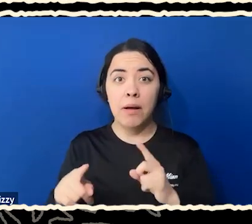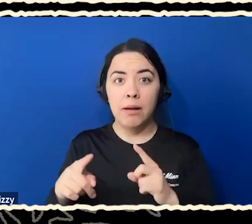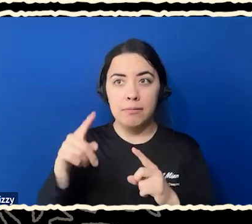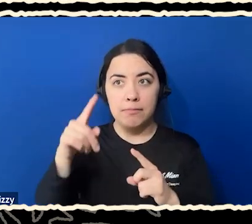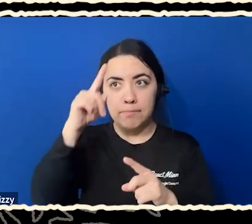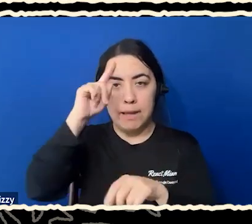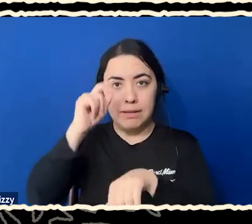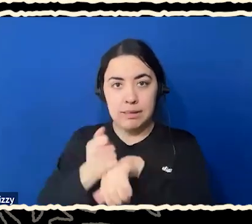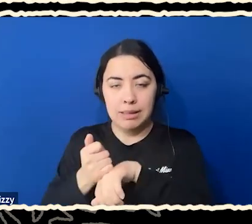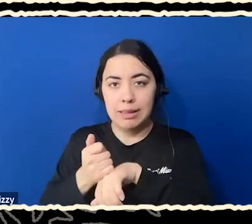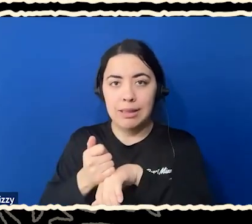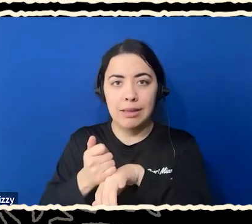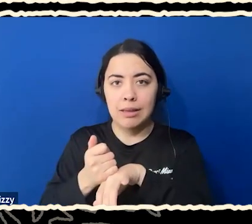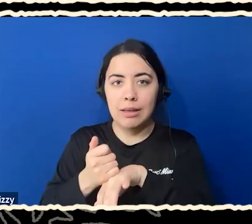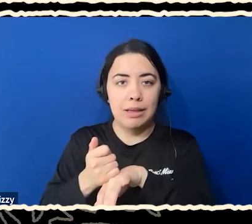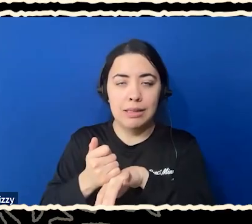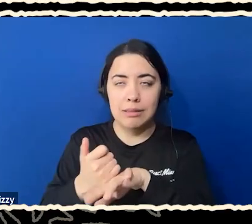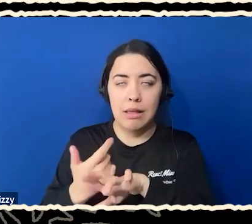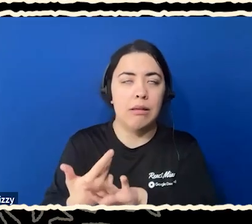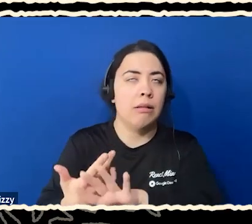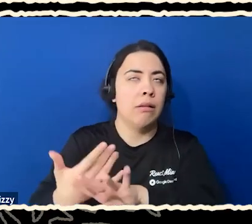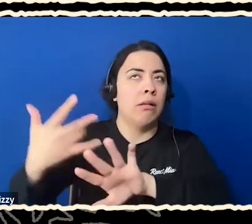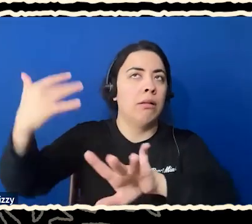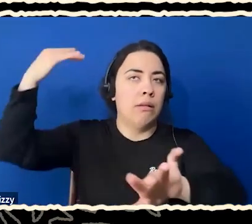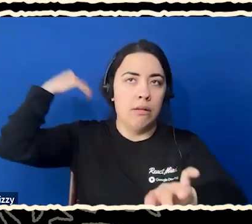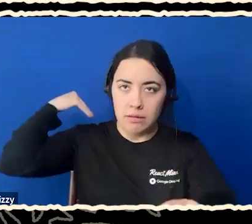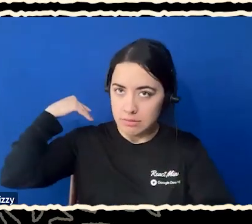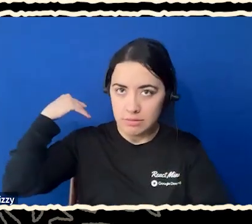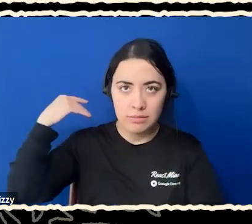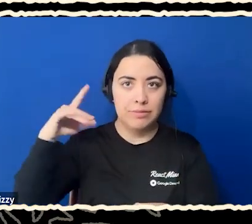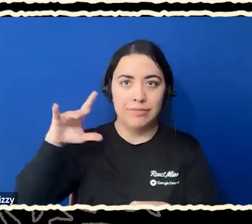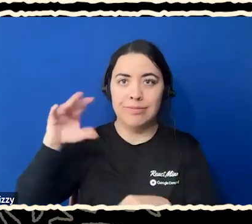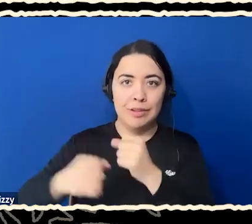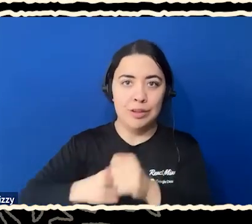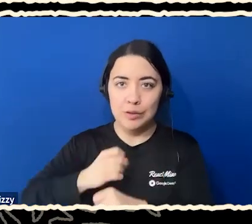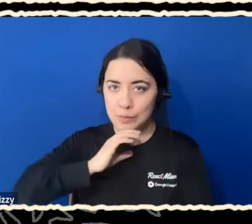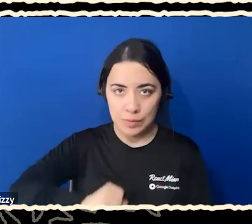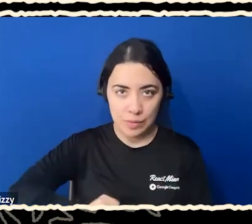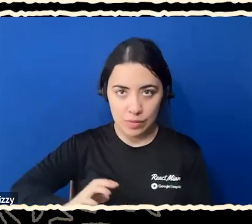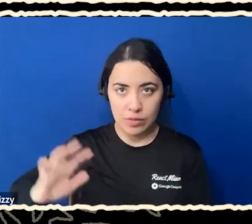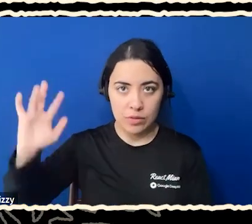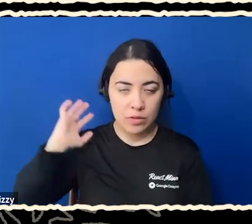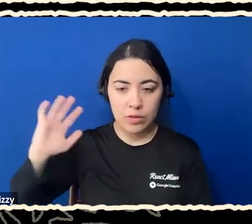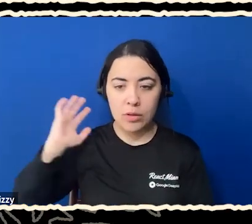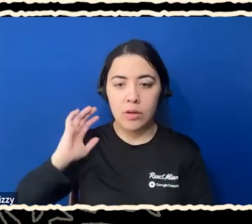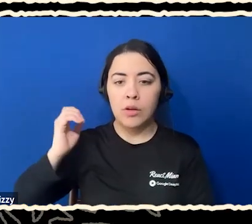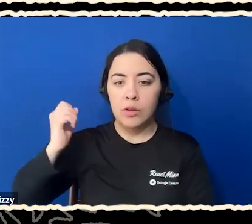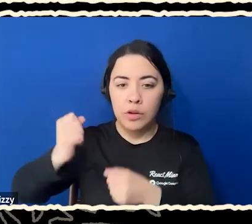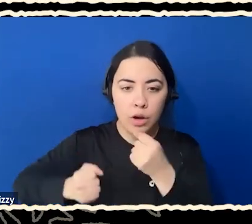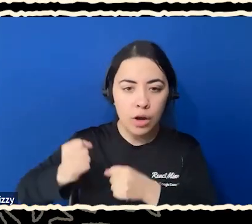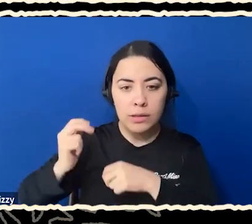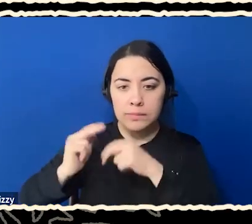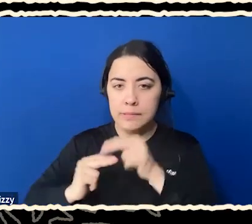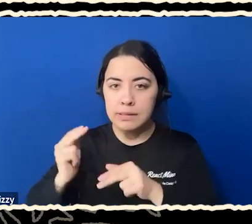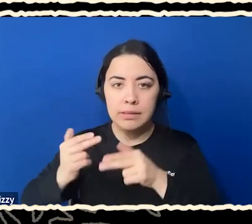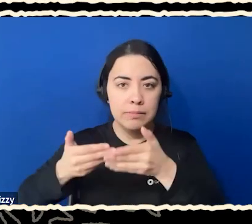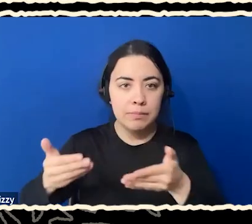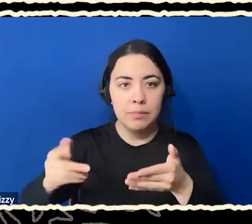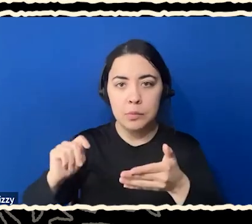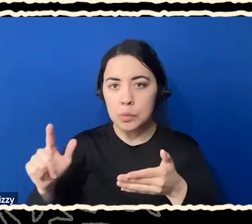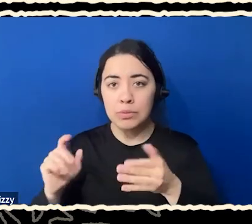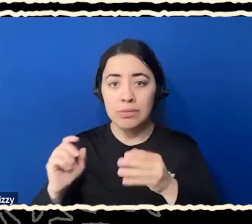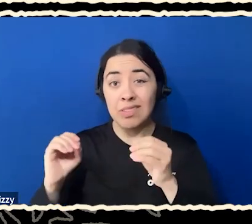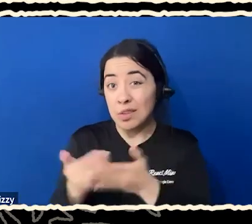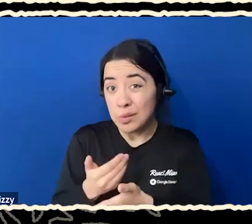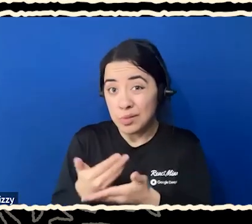away. Cars, buildings, appliances, tools, nothing is new, or almost nothing is new. Things break,